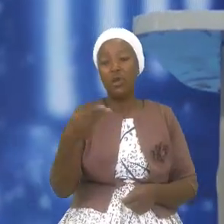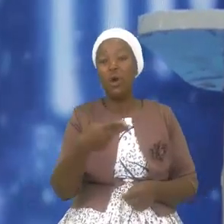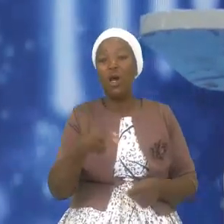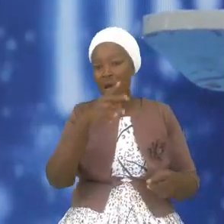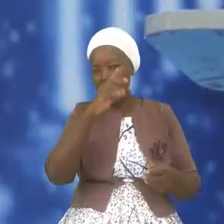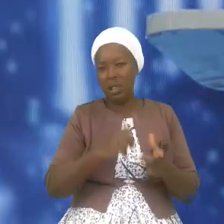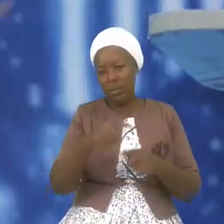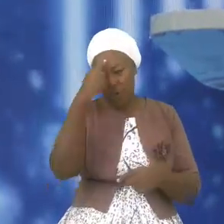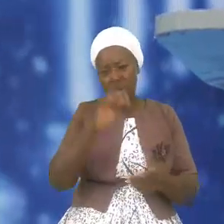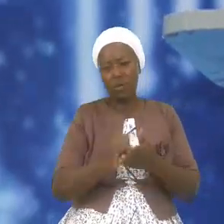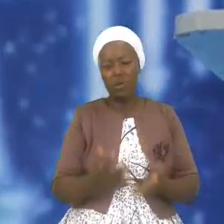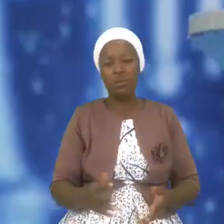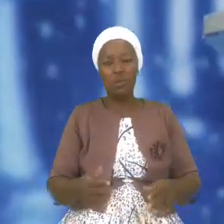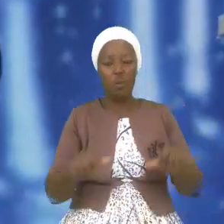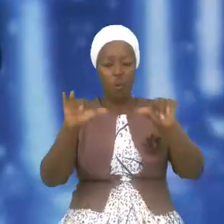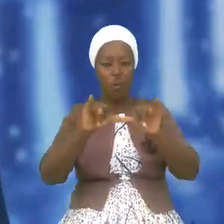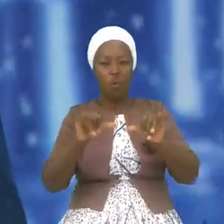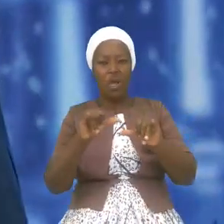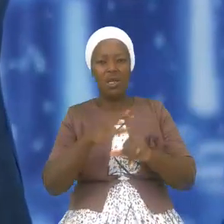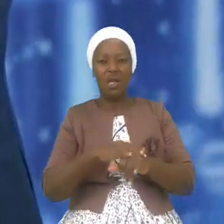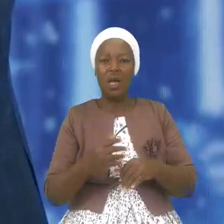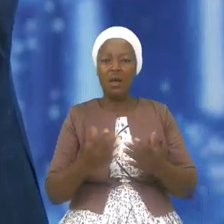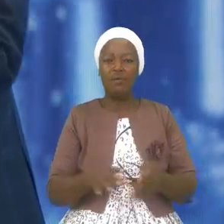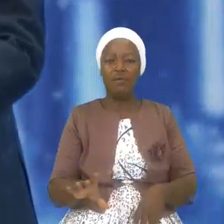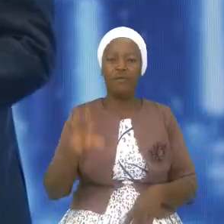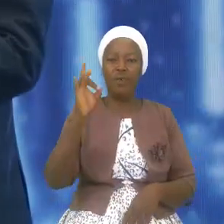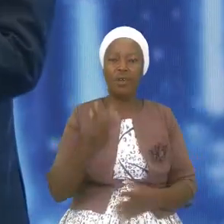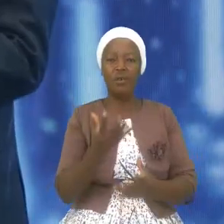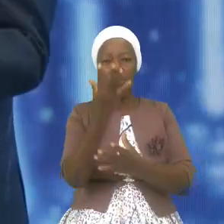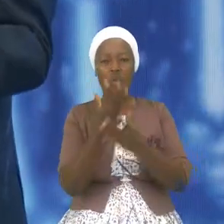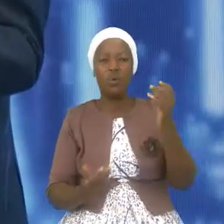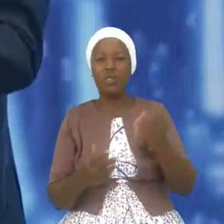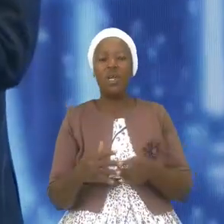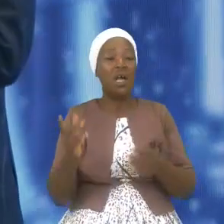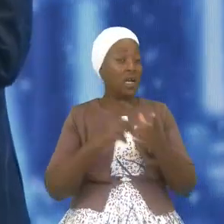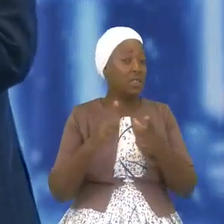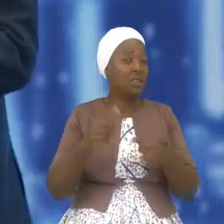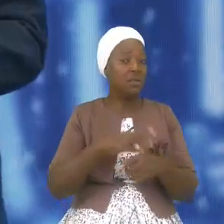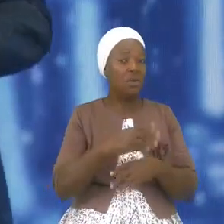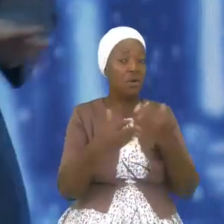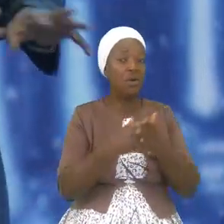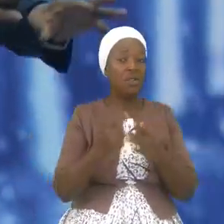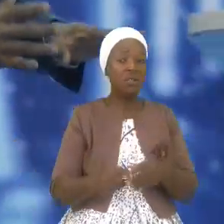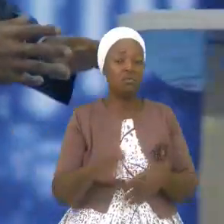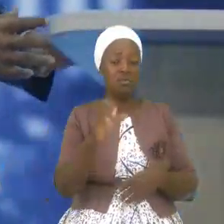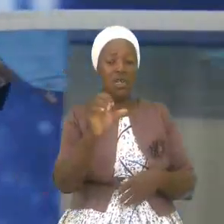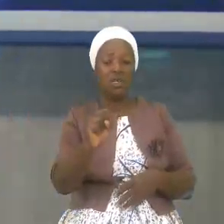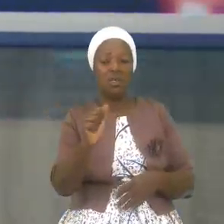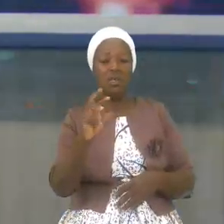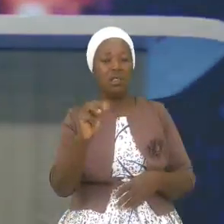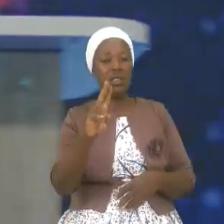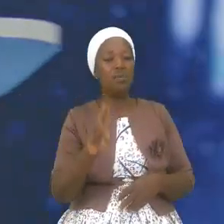and Joshua, and Samuel, they were weighed and they were found worthy. And then you